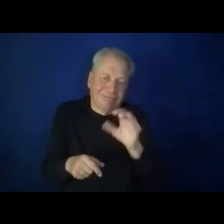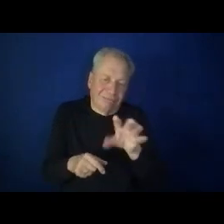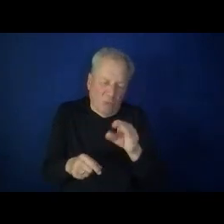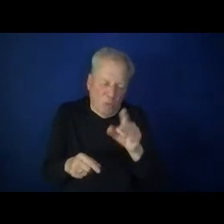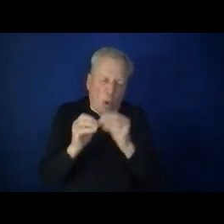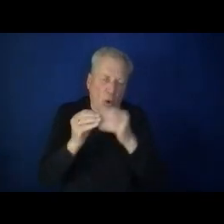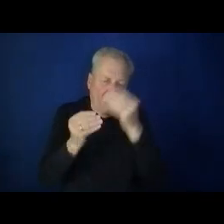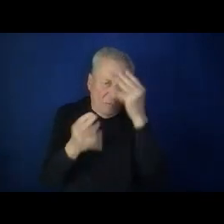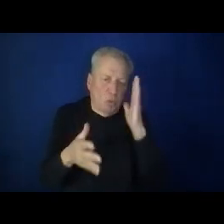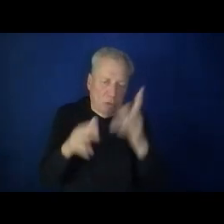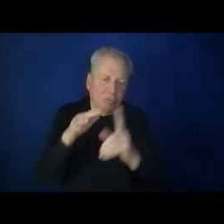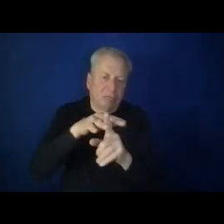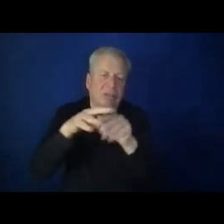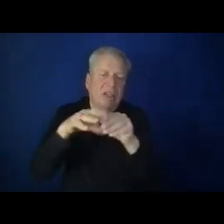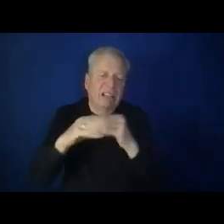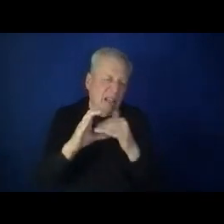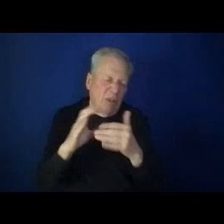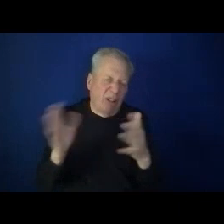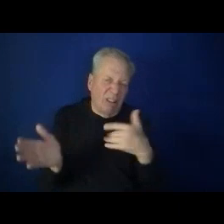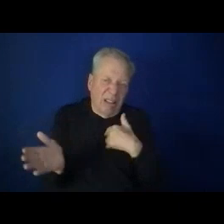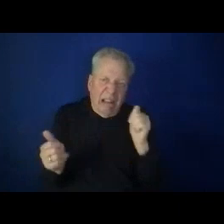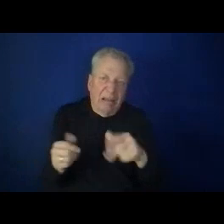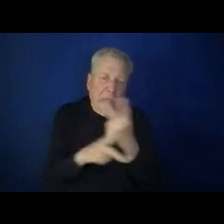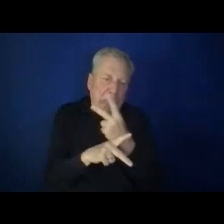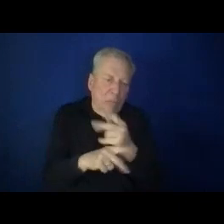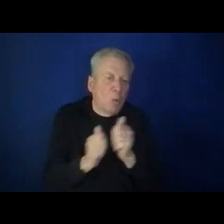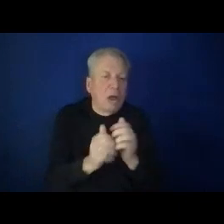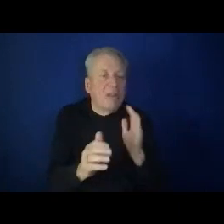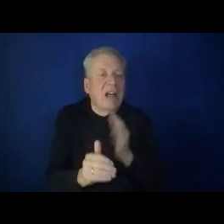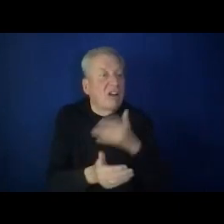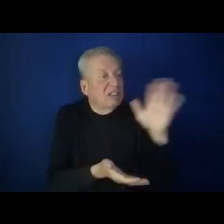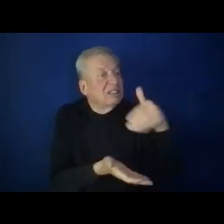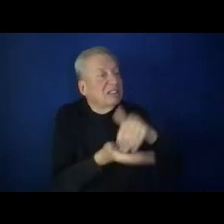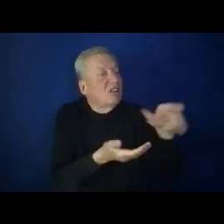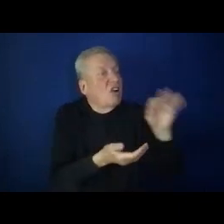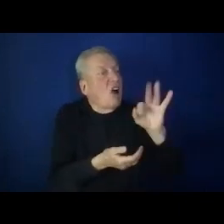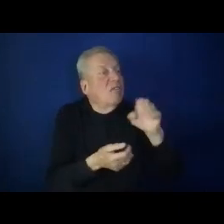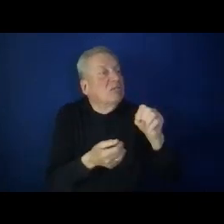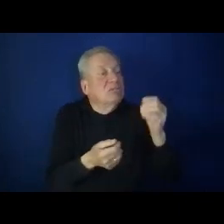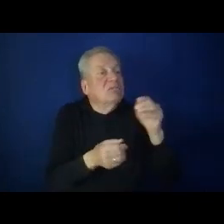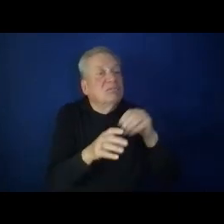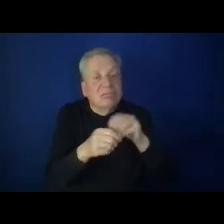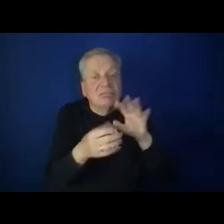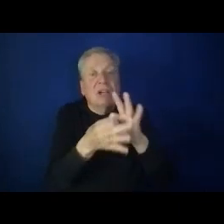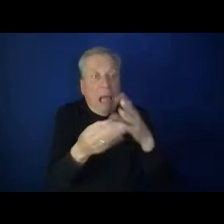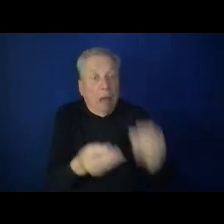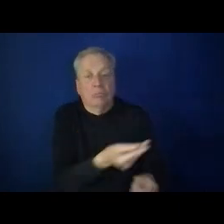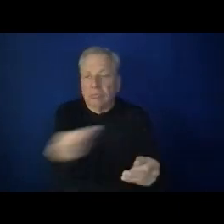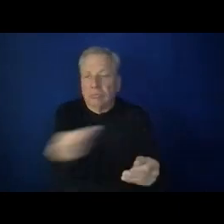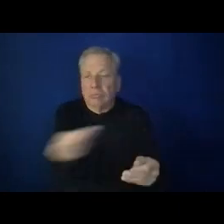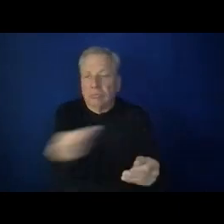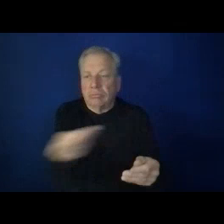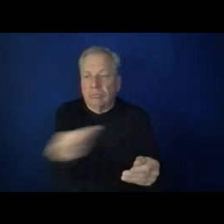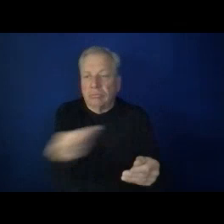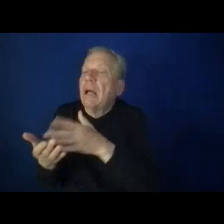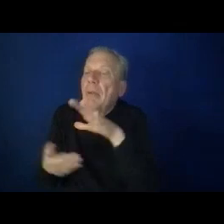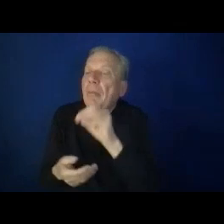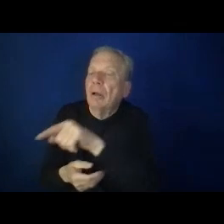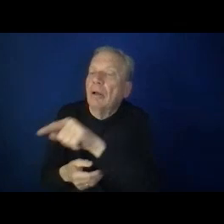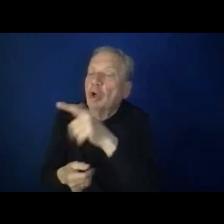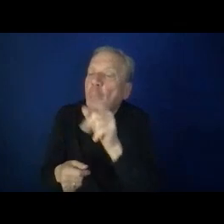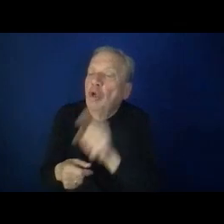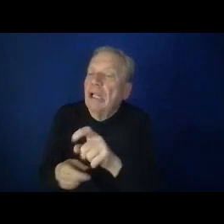via email. Ivan Kowski with our central backcountry office passed some of this information on to some of the companies in a meeting a